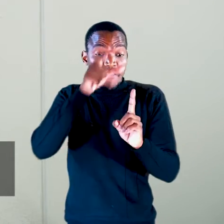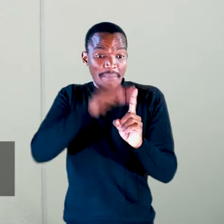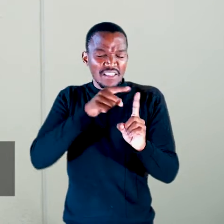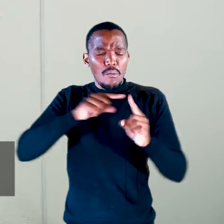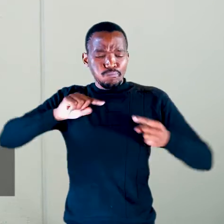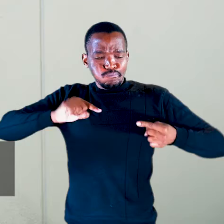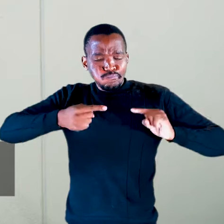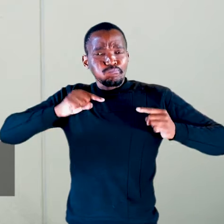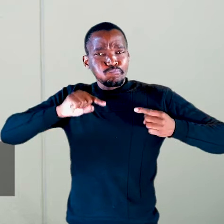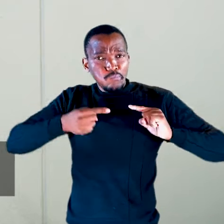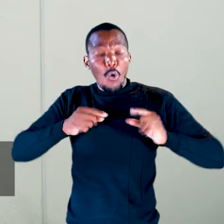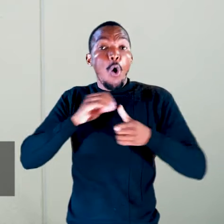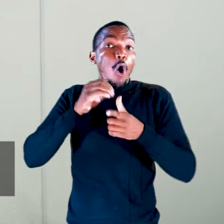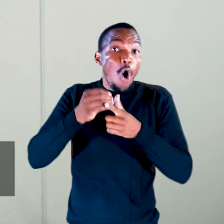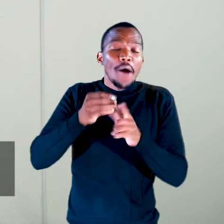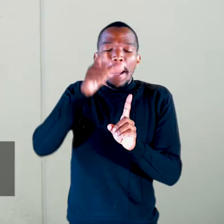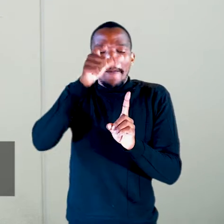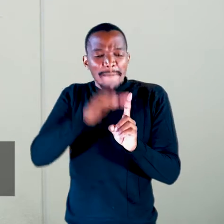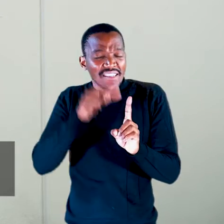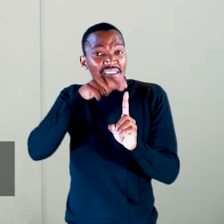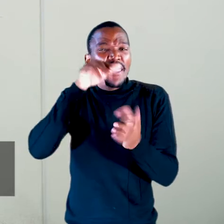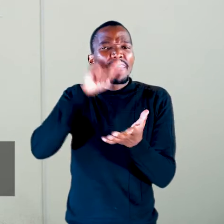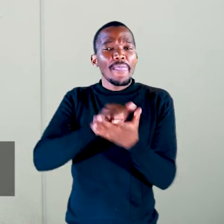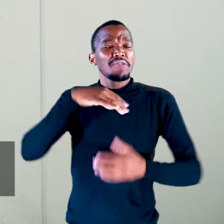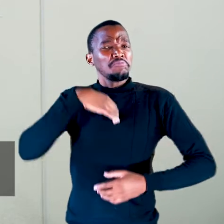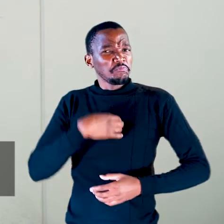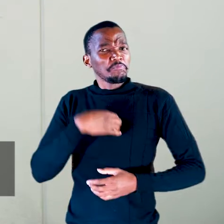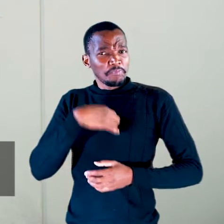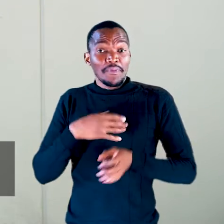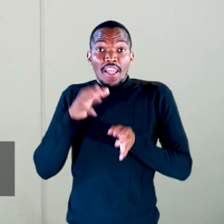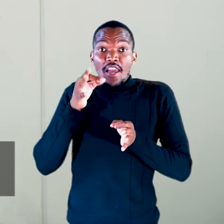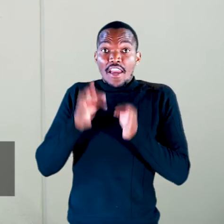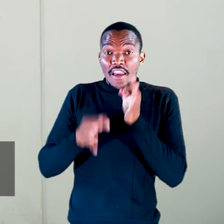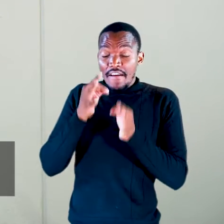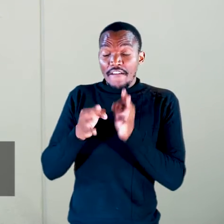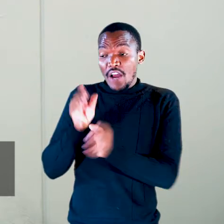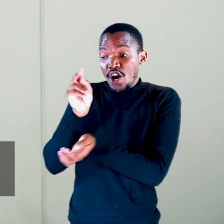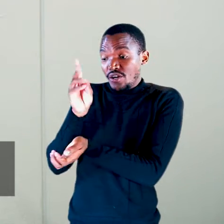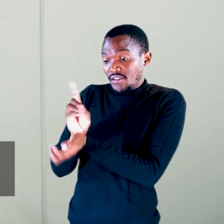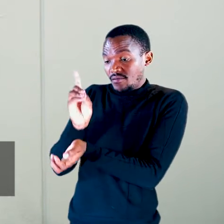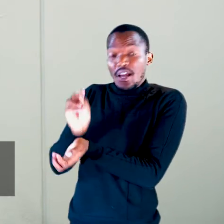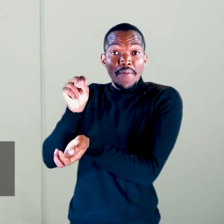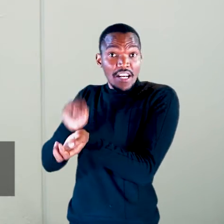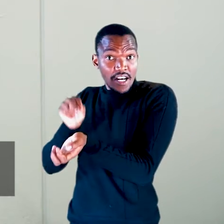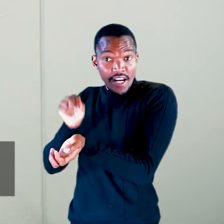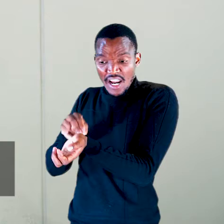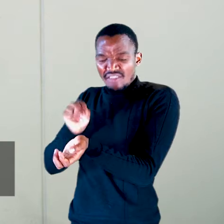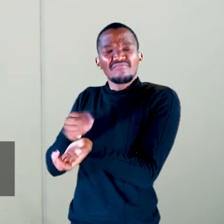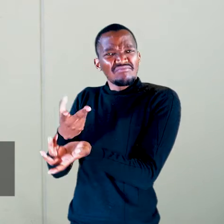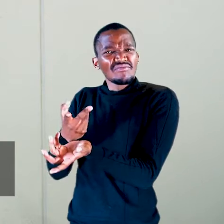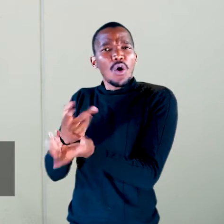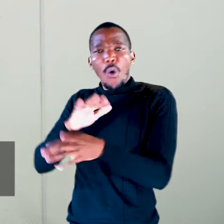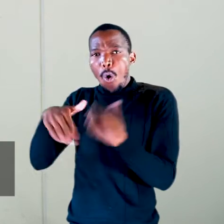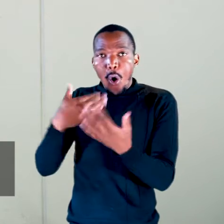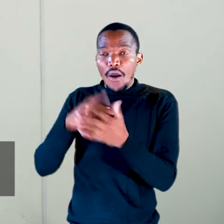a gobetse kana motho yo e le goreng o ka tswa a lwala pele ga ba booki kana pele ga ba bongaka kana